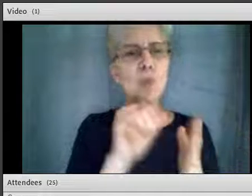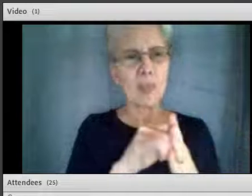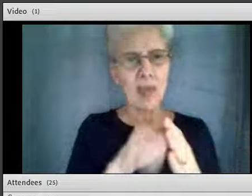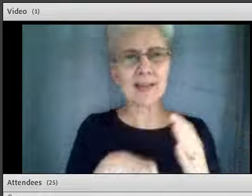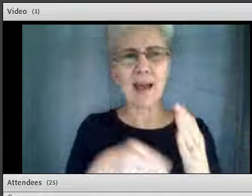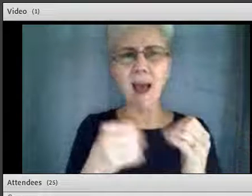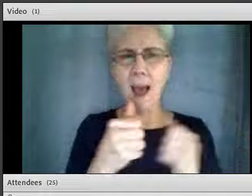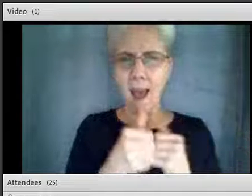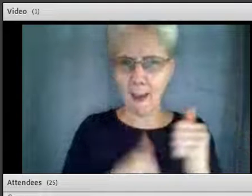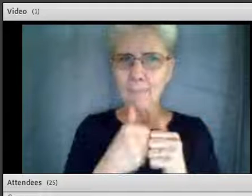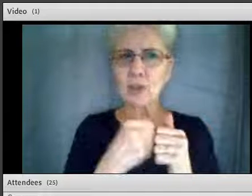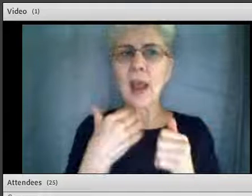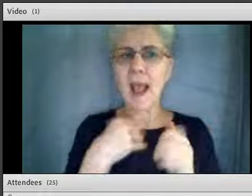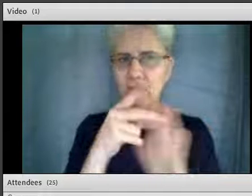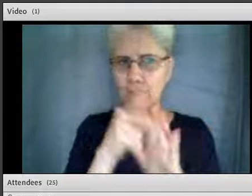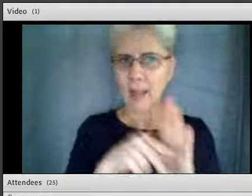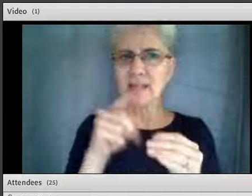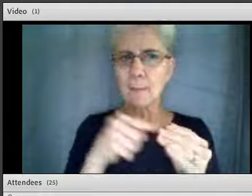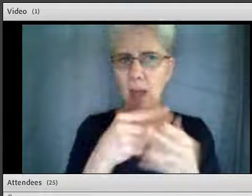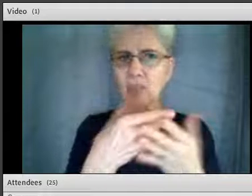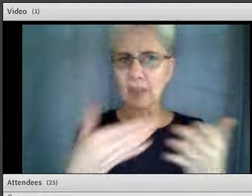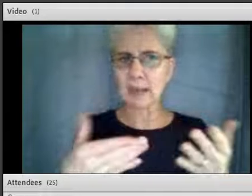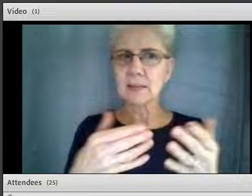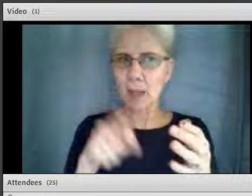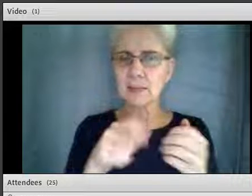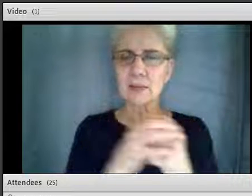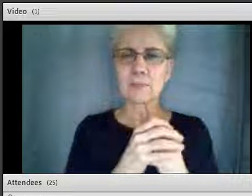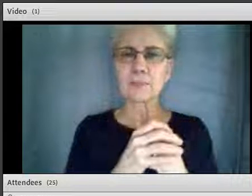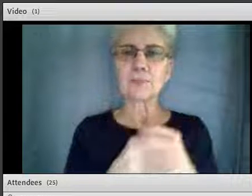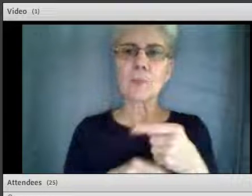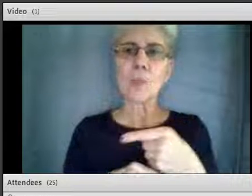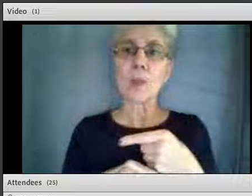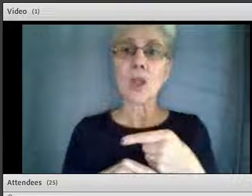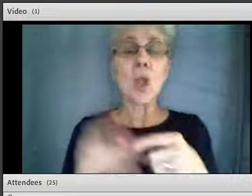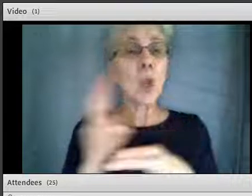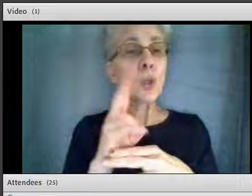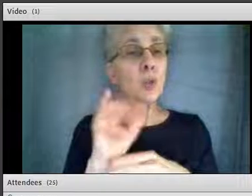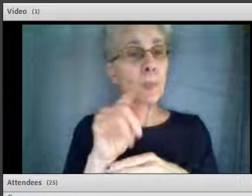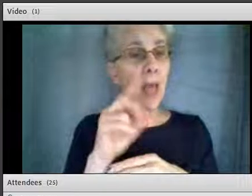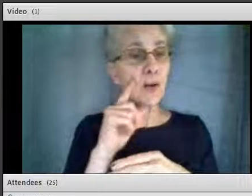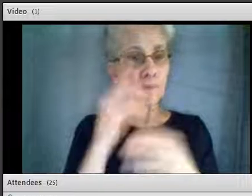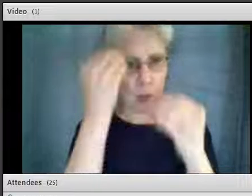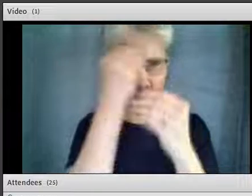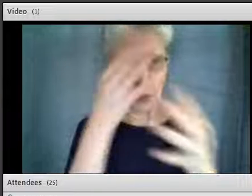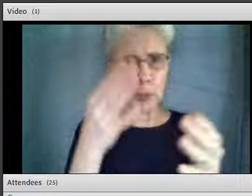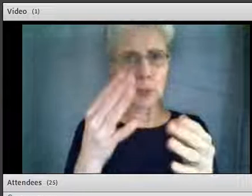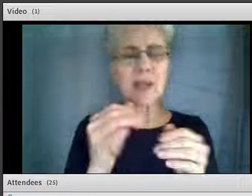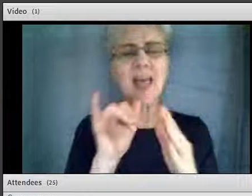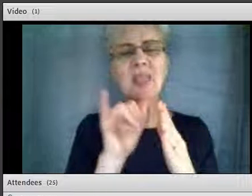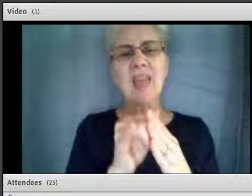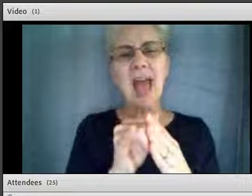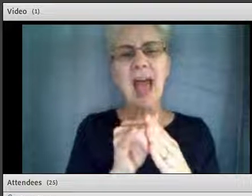stuff. Use banners for breaking news. So this up here, this little yellow banner up here on the top of